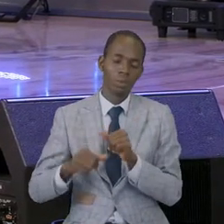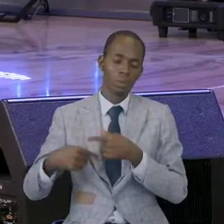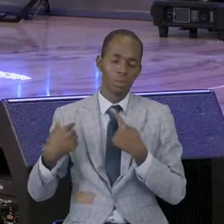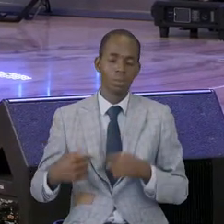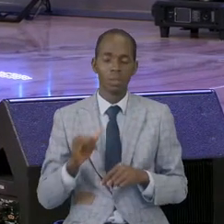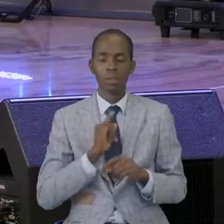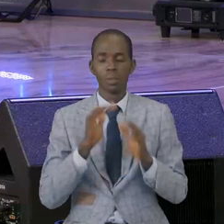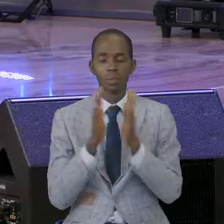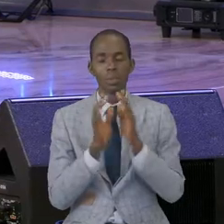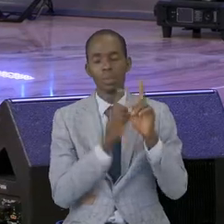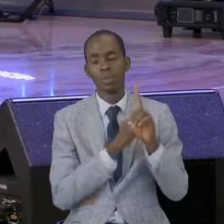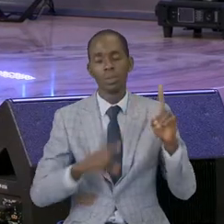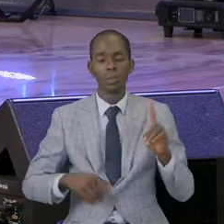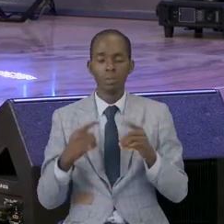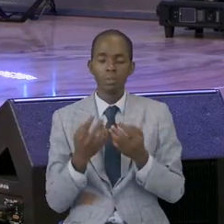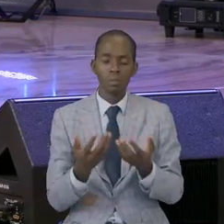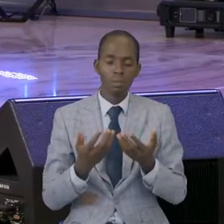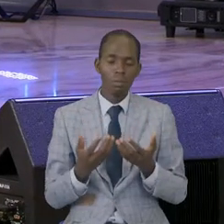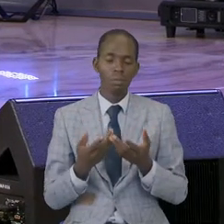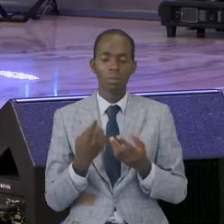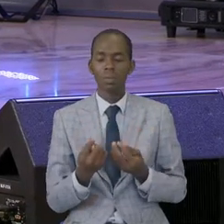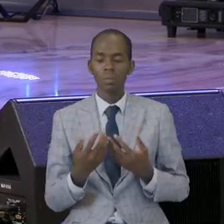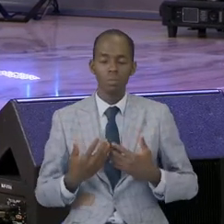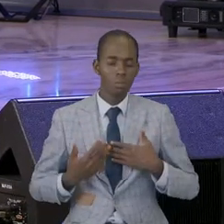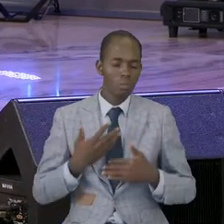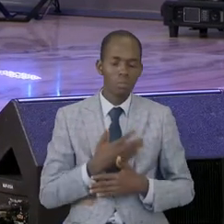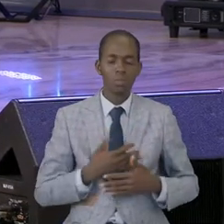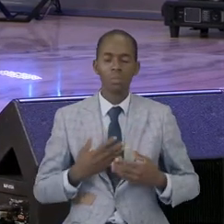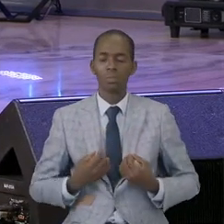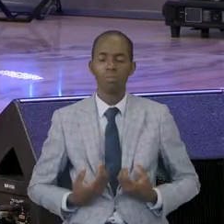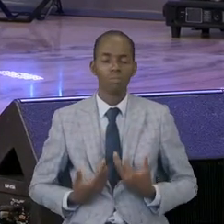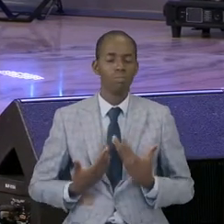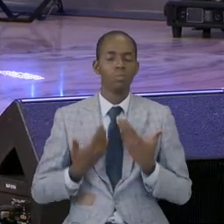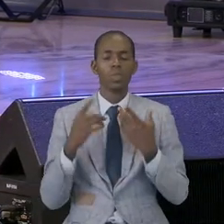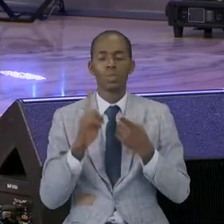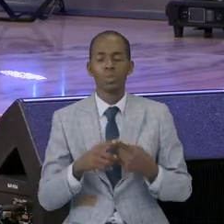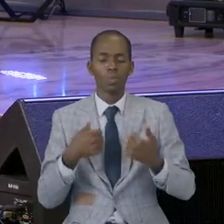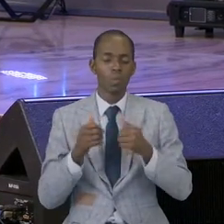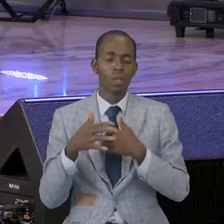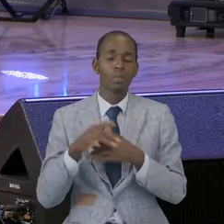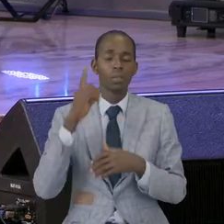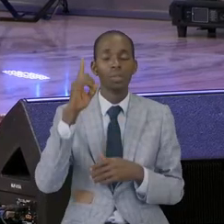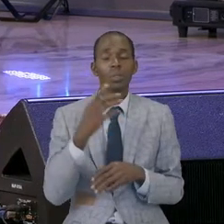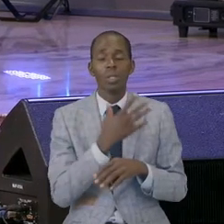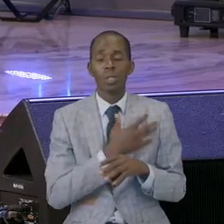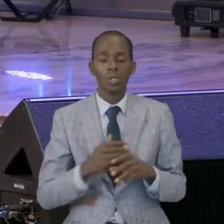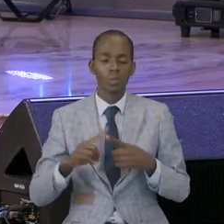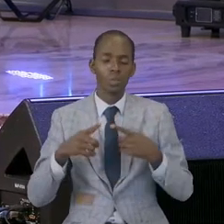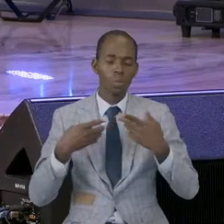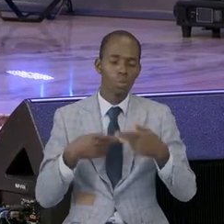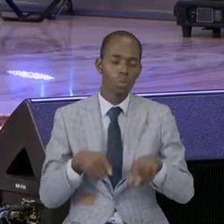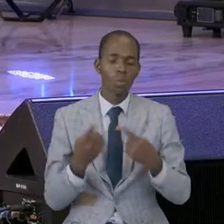I pray, Lord, the desire, the passion, the zeal to follow after you and pursue the way